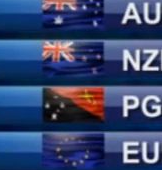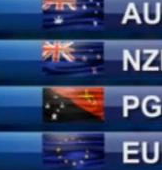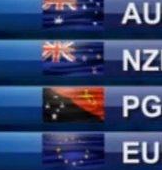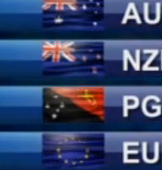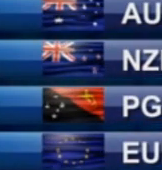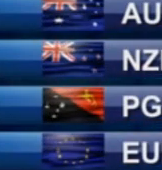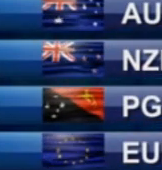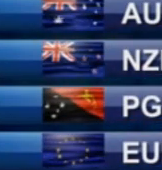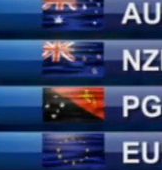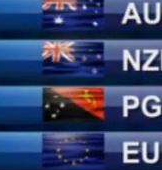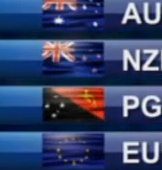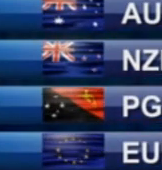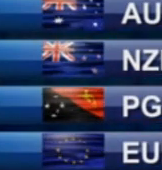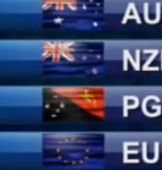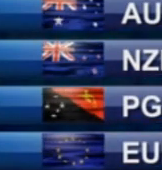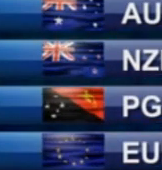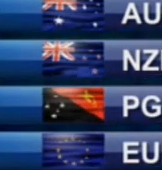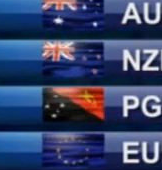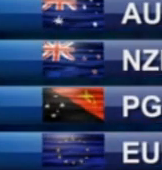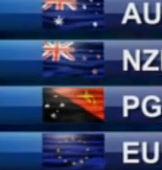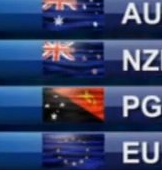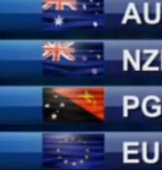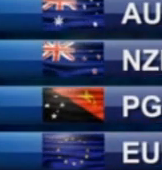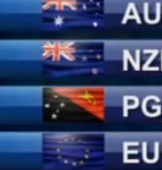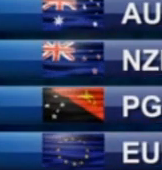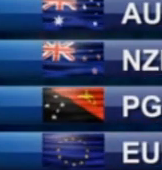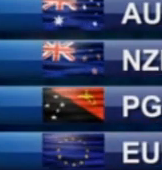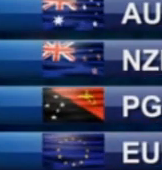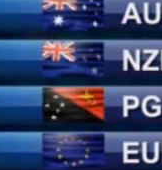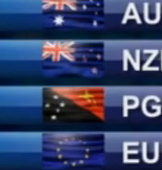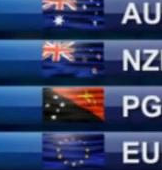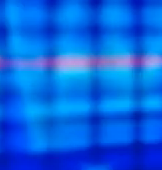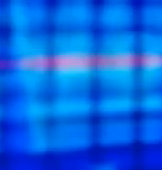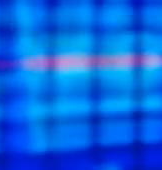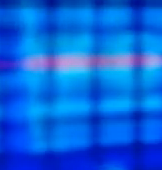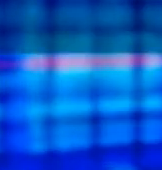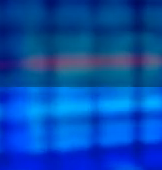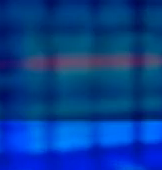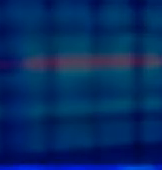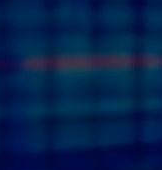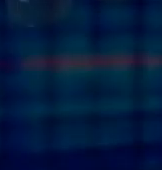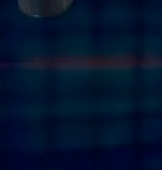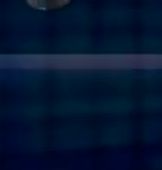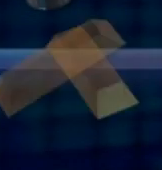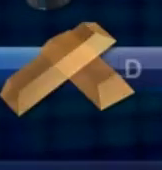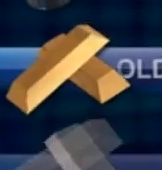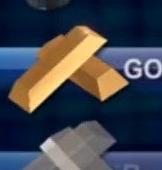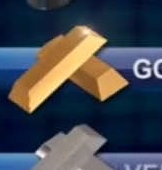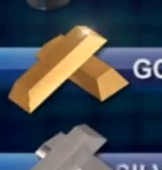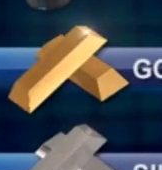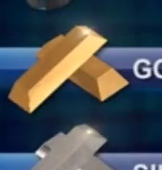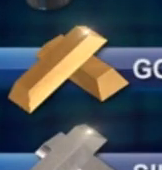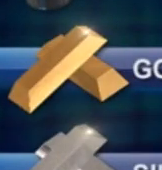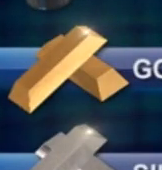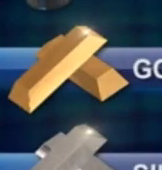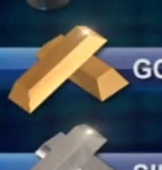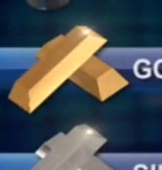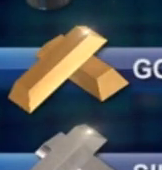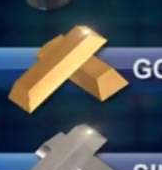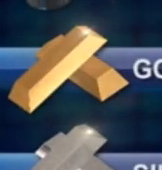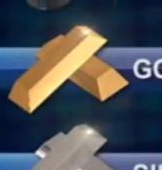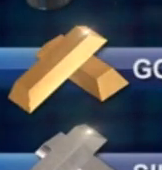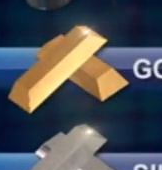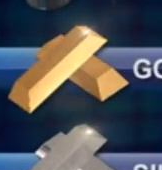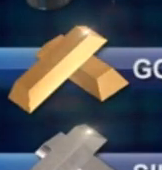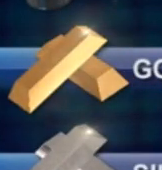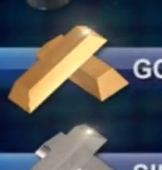kina, euro and the Japanese yen, but it lost ground against the Aussie and Kiwi dollars. Prices were mixed on the commodities market. Oil